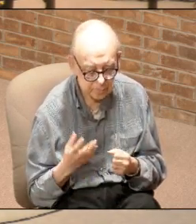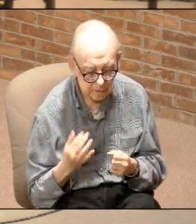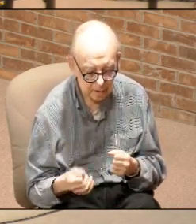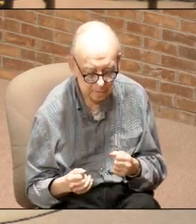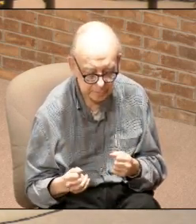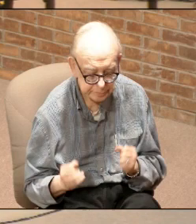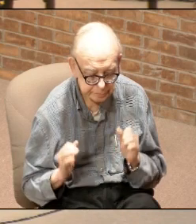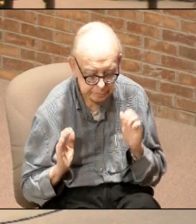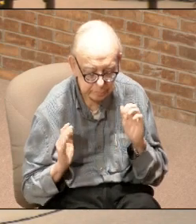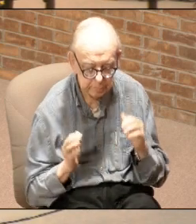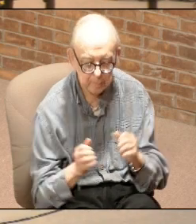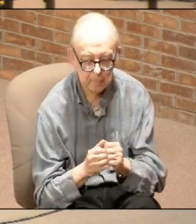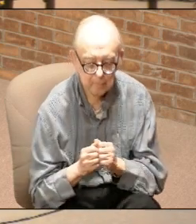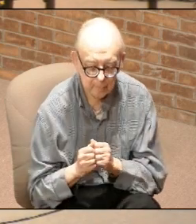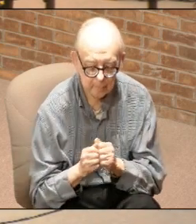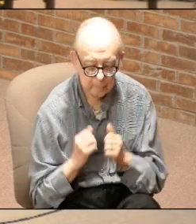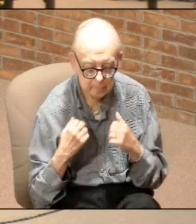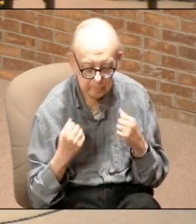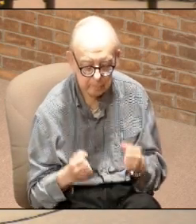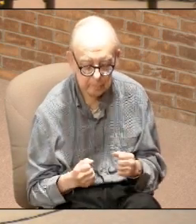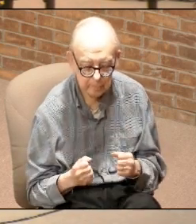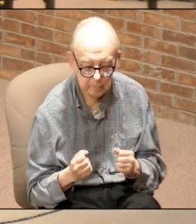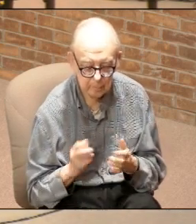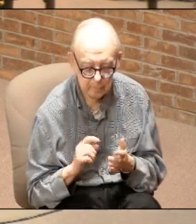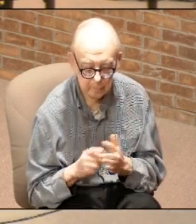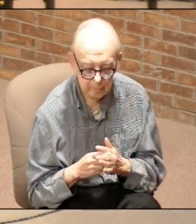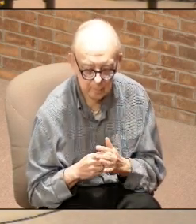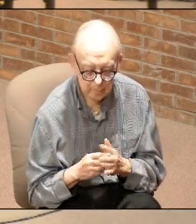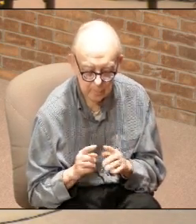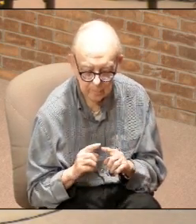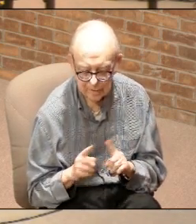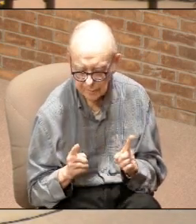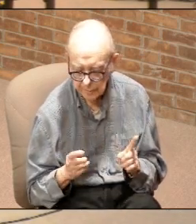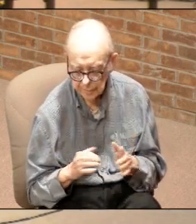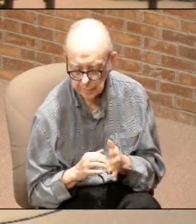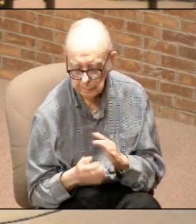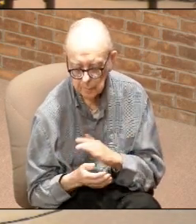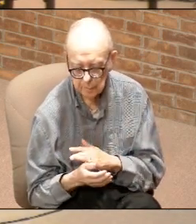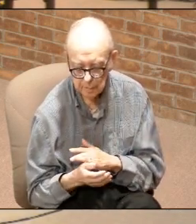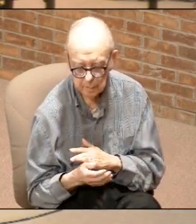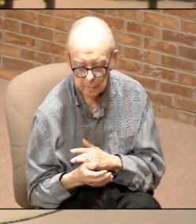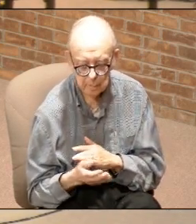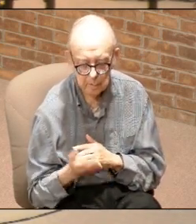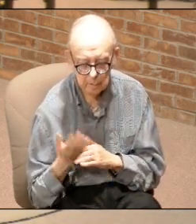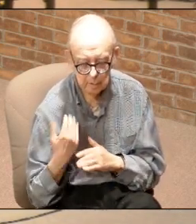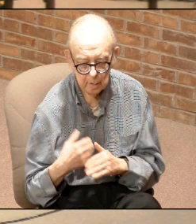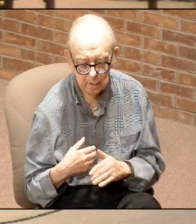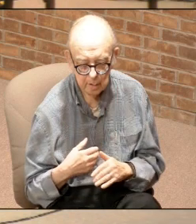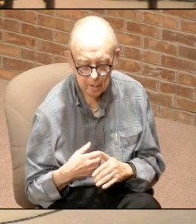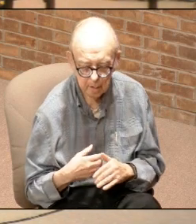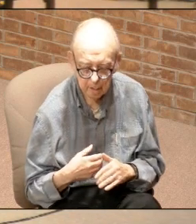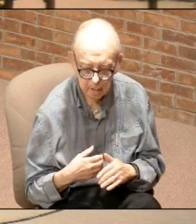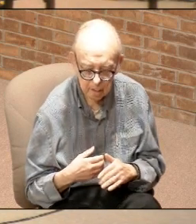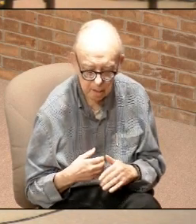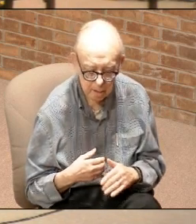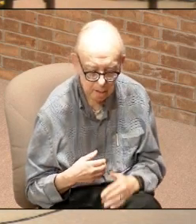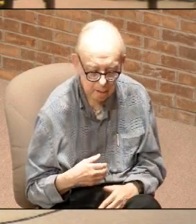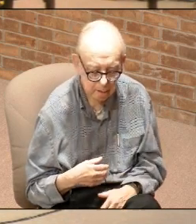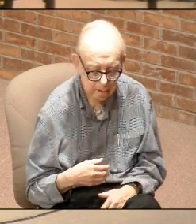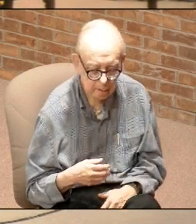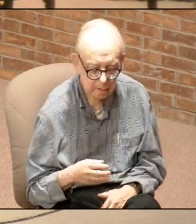why we gather for strength i want to start a little bit different back in 65 or